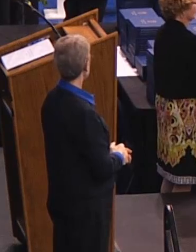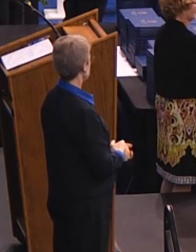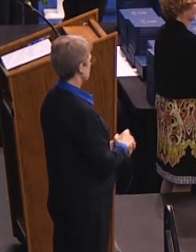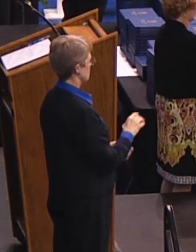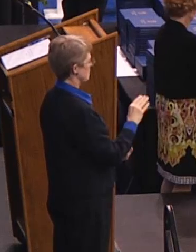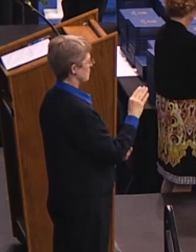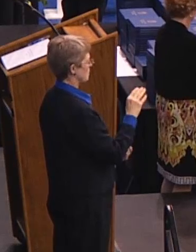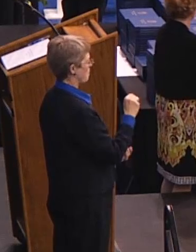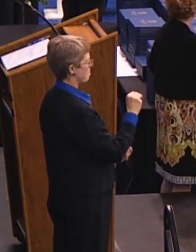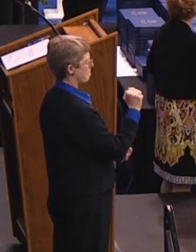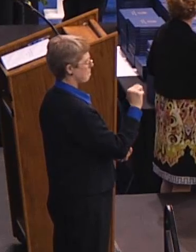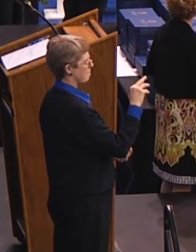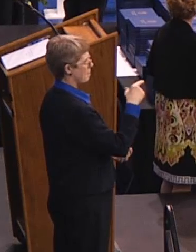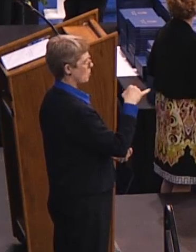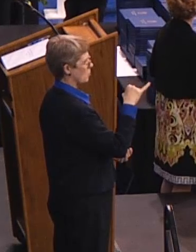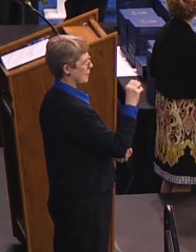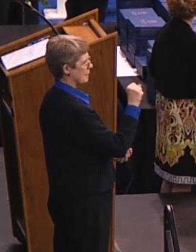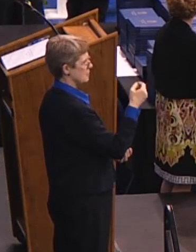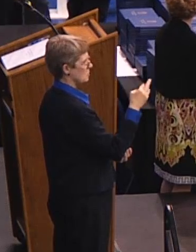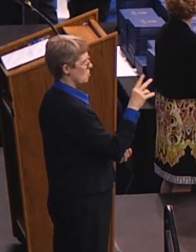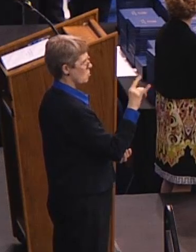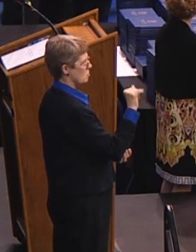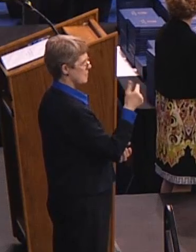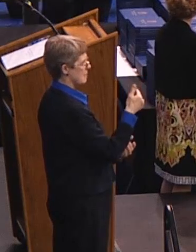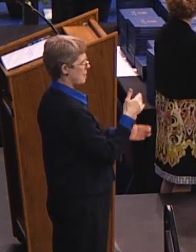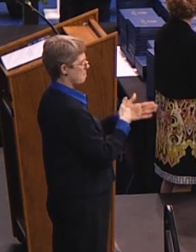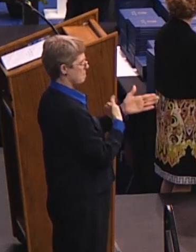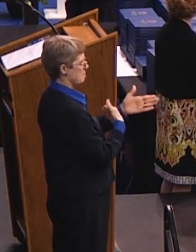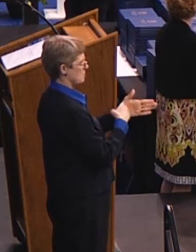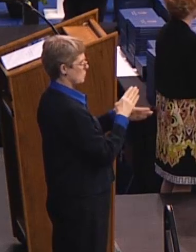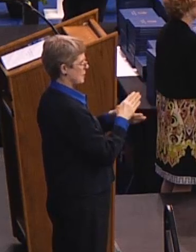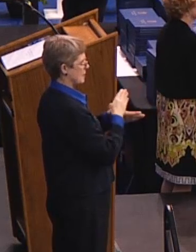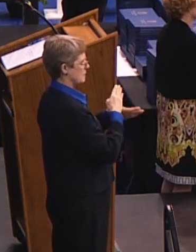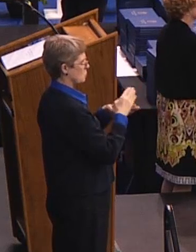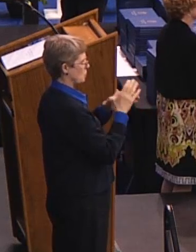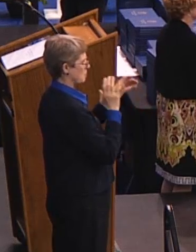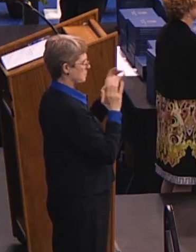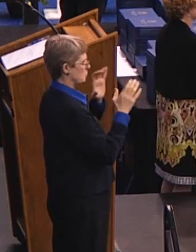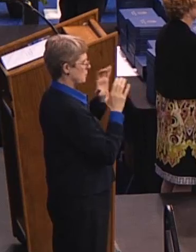Marquise Kentori Hardin, music industry communications, cum laude.